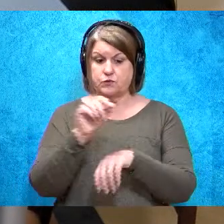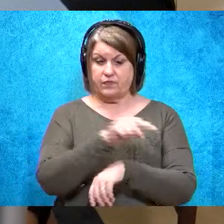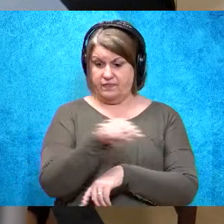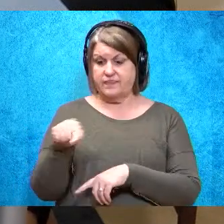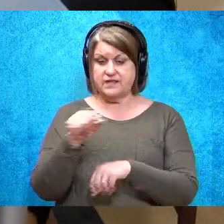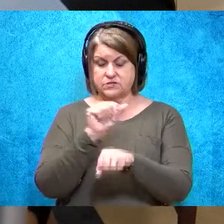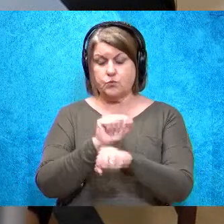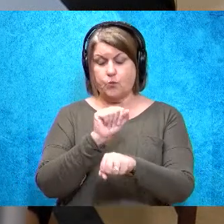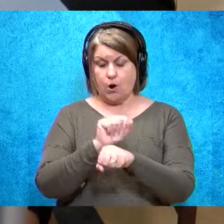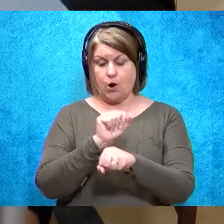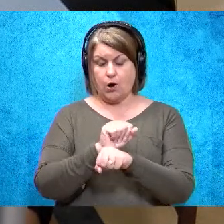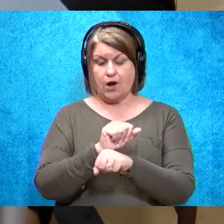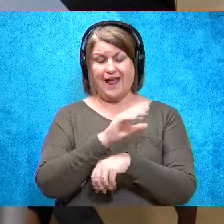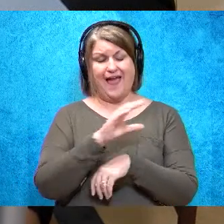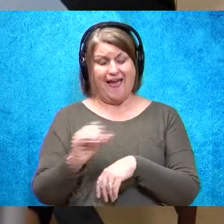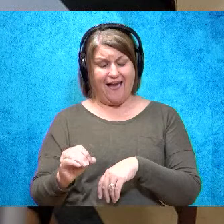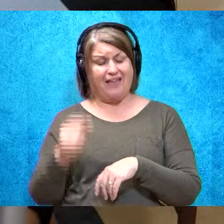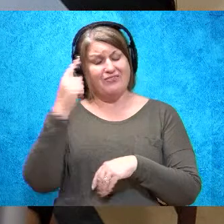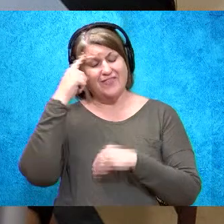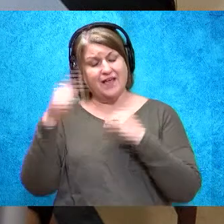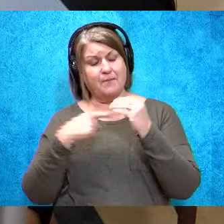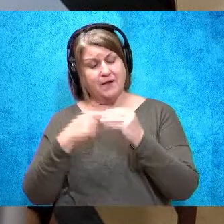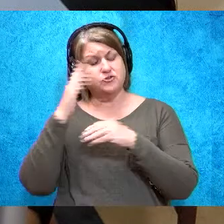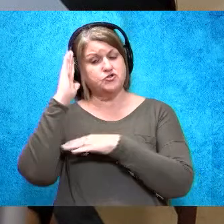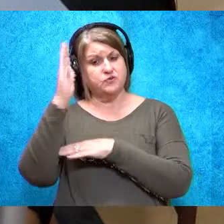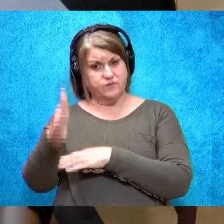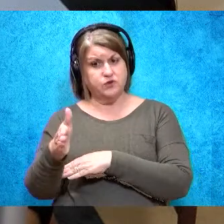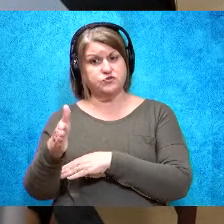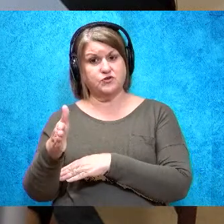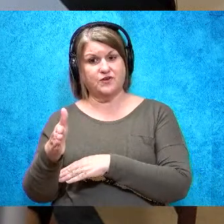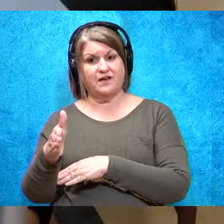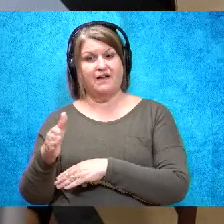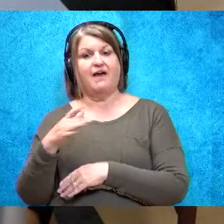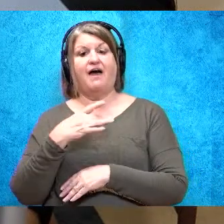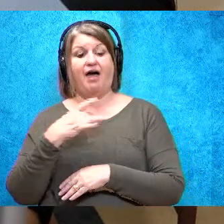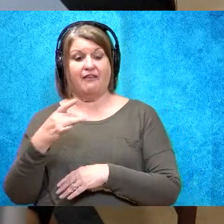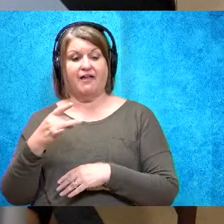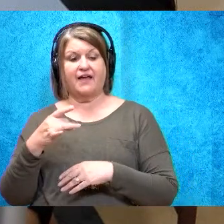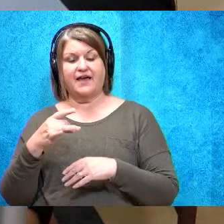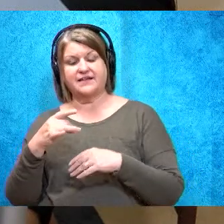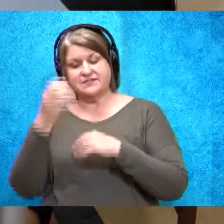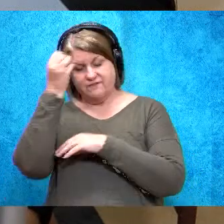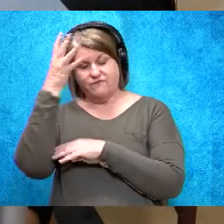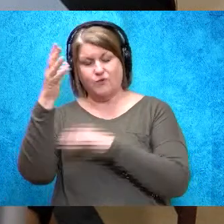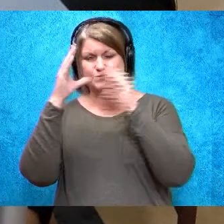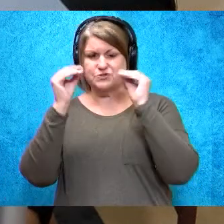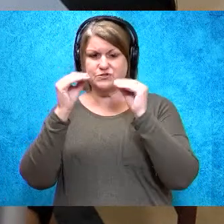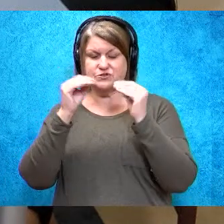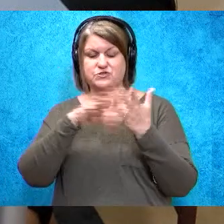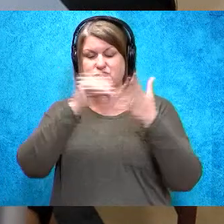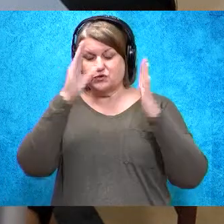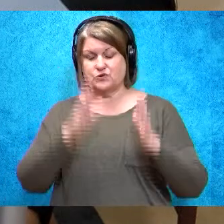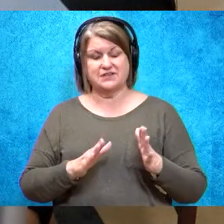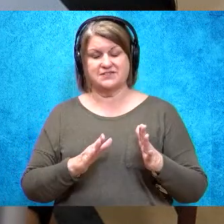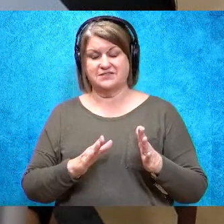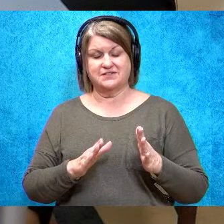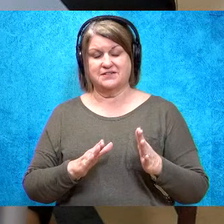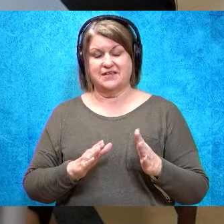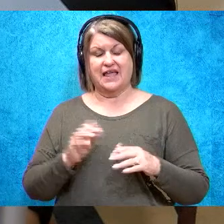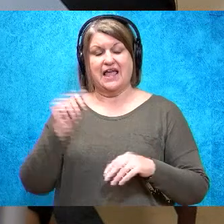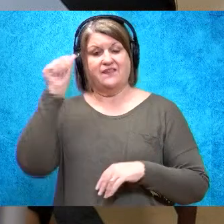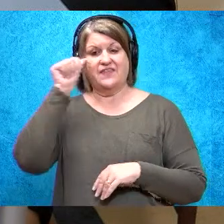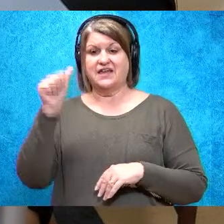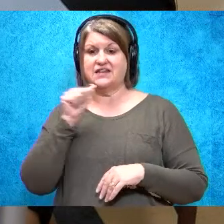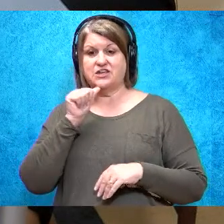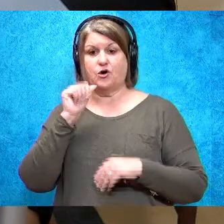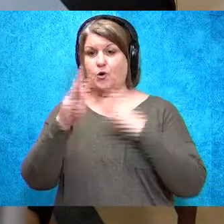Right. I like to tell students all the time, in your adult world, nobody wants an employee that's just going to do the